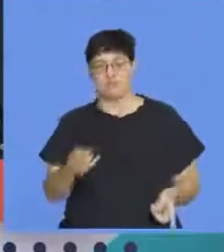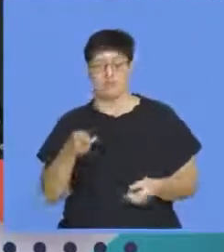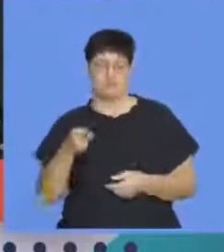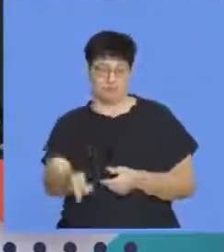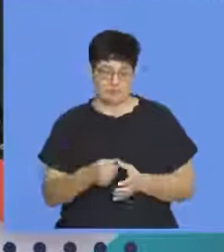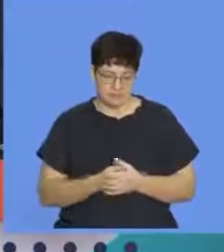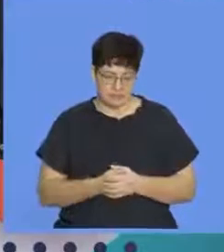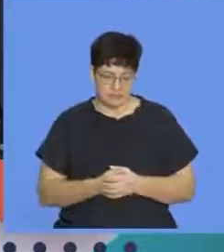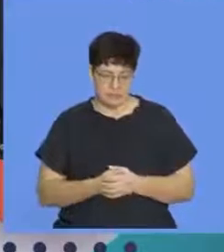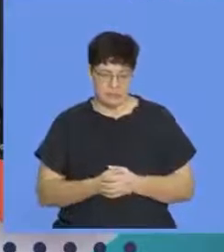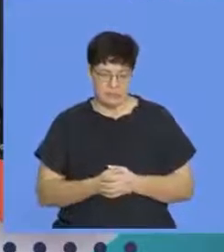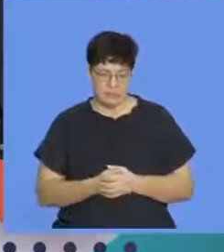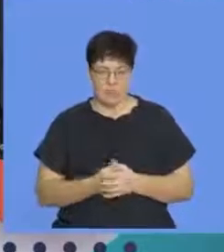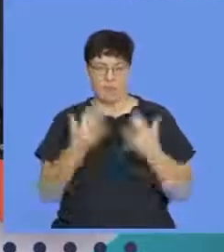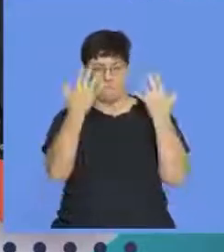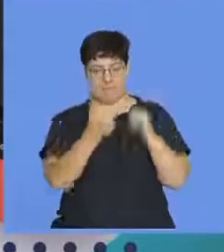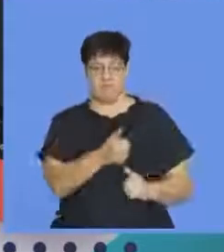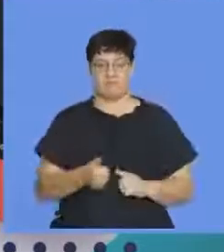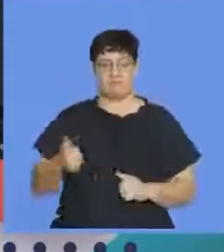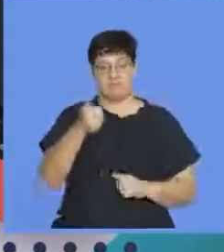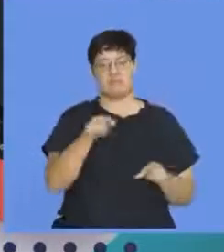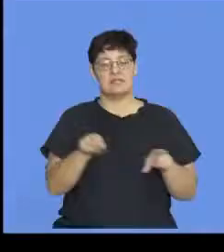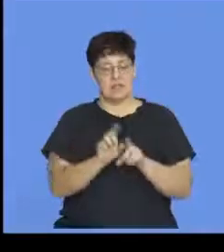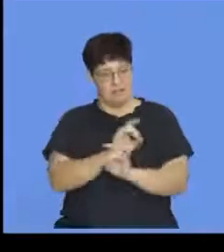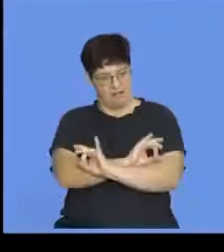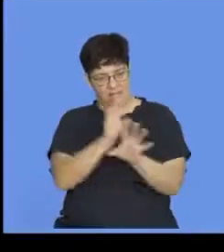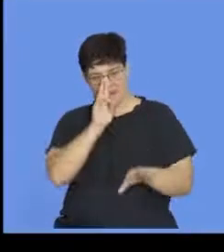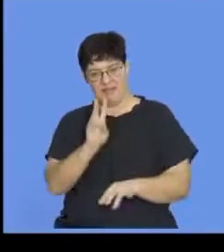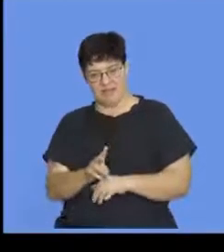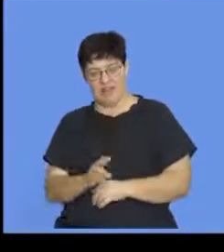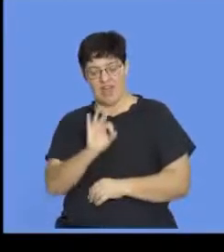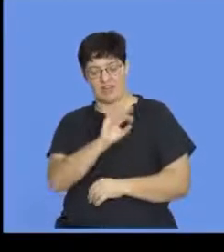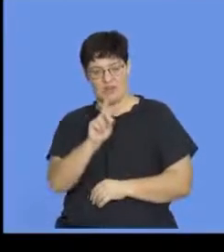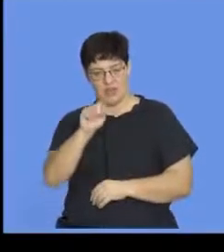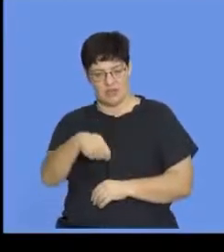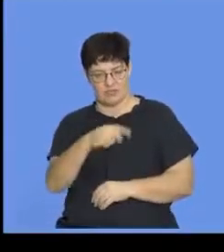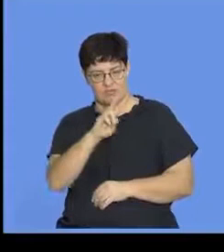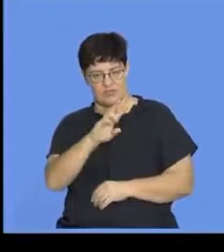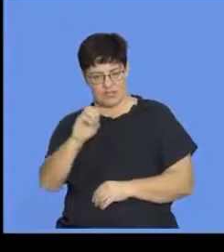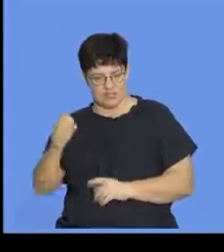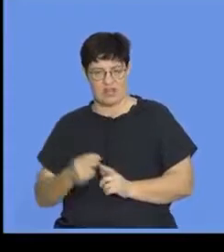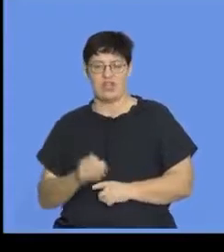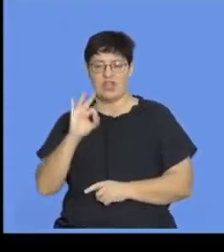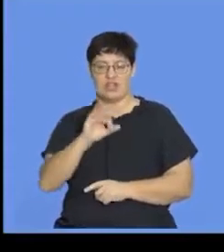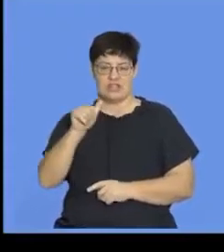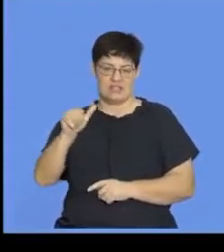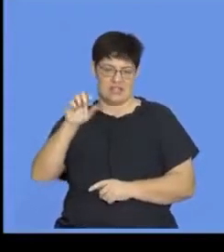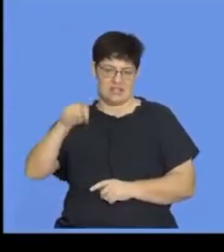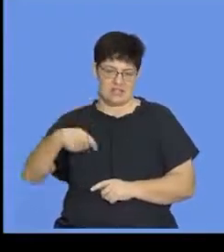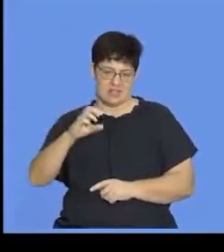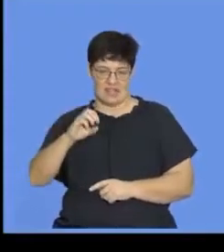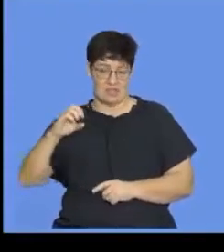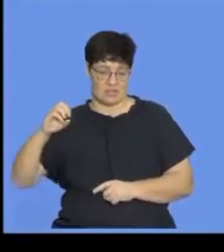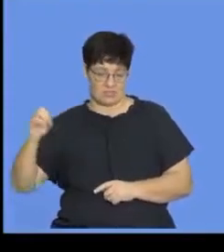the main budget. As you can clearly see, with the 31,200 and the 36,000 are amounts that you've